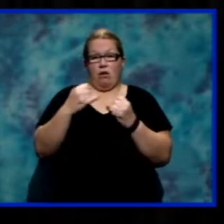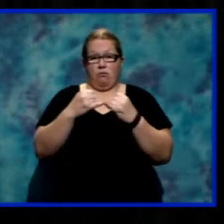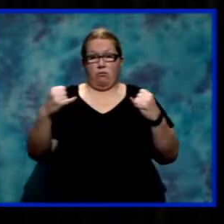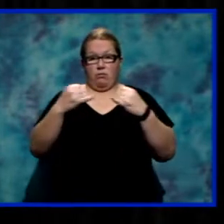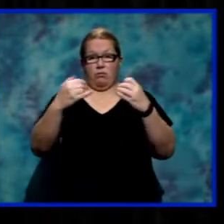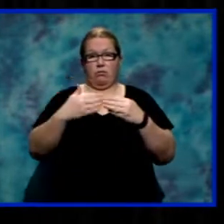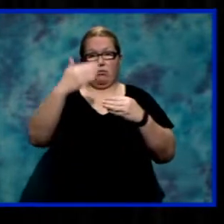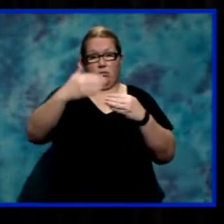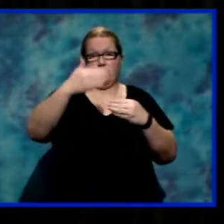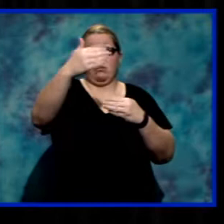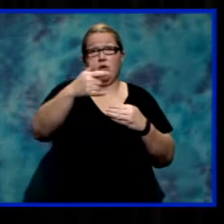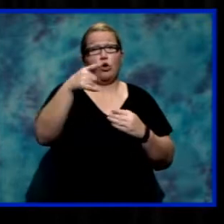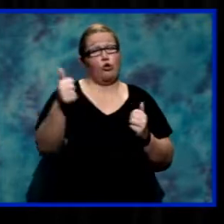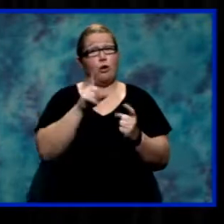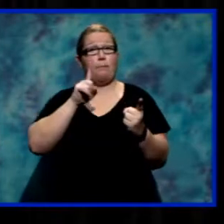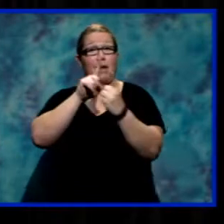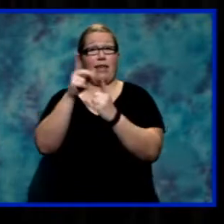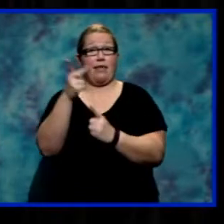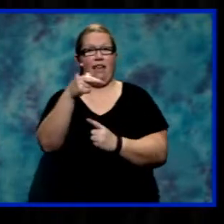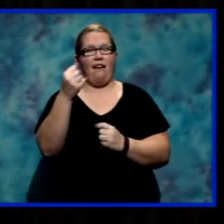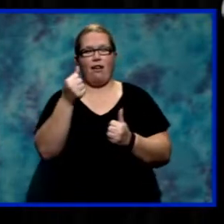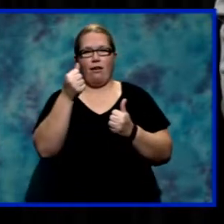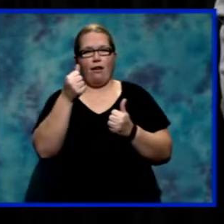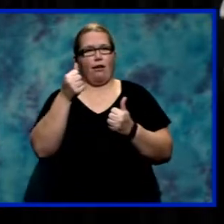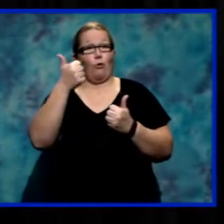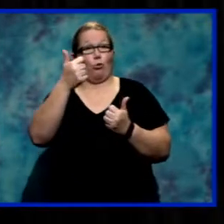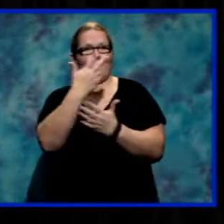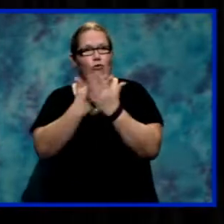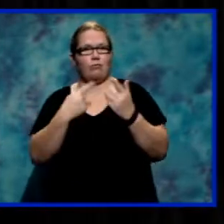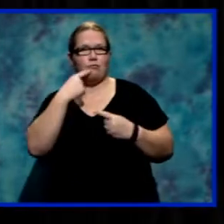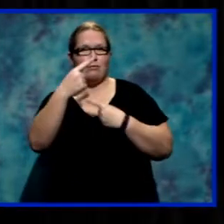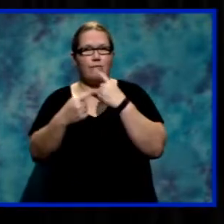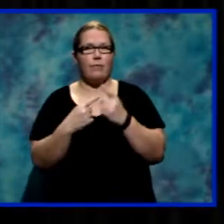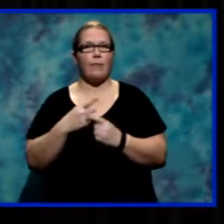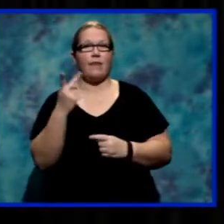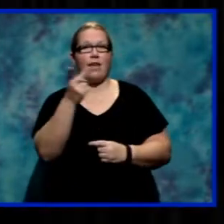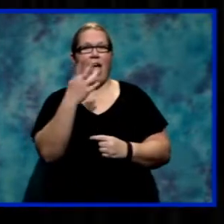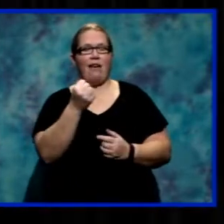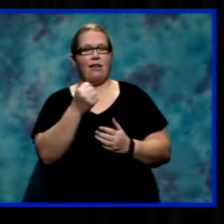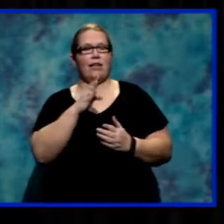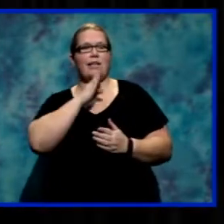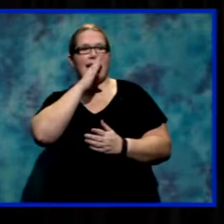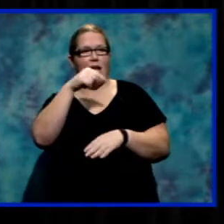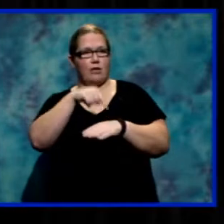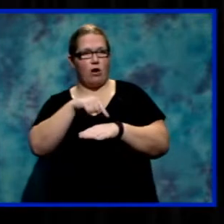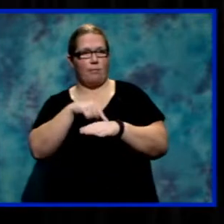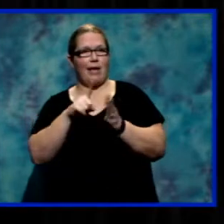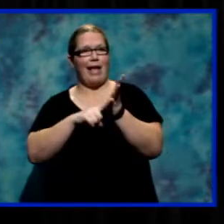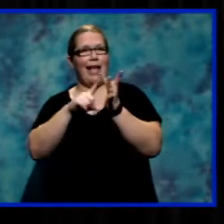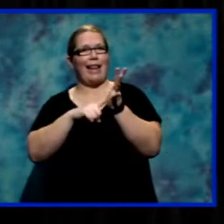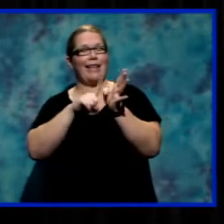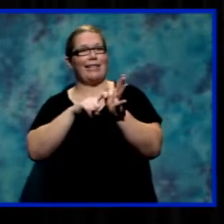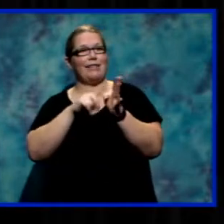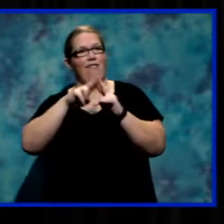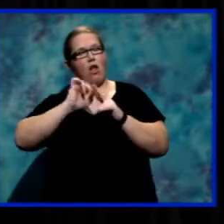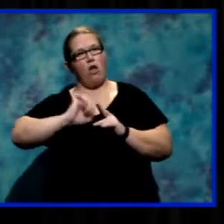You should come and meet them, because they have some amazing stories to tell. But this week they had a sad time as Lily's father passed